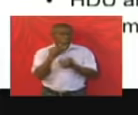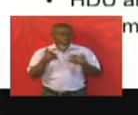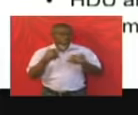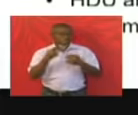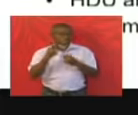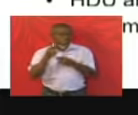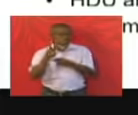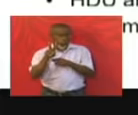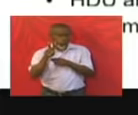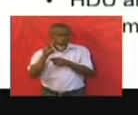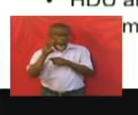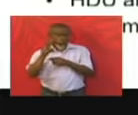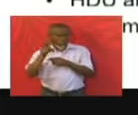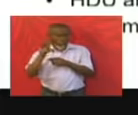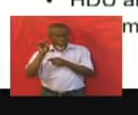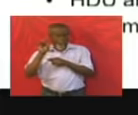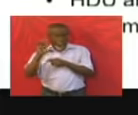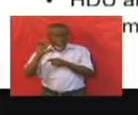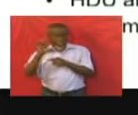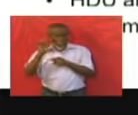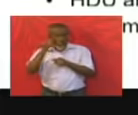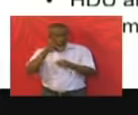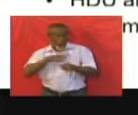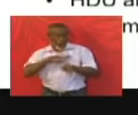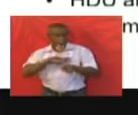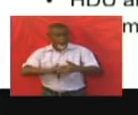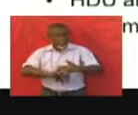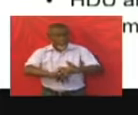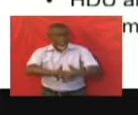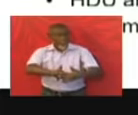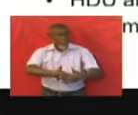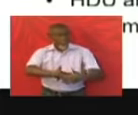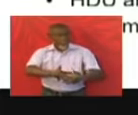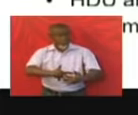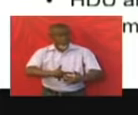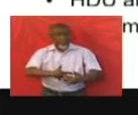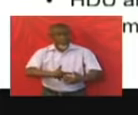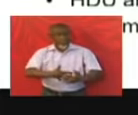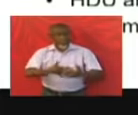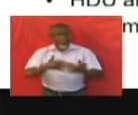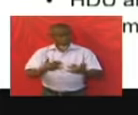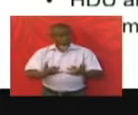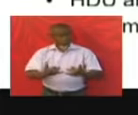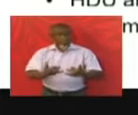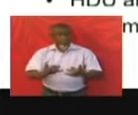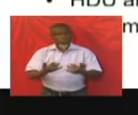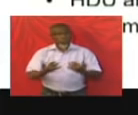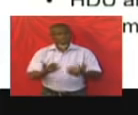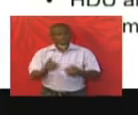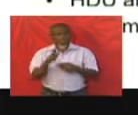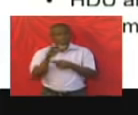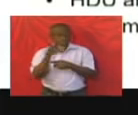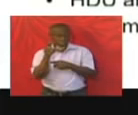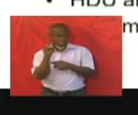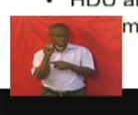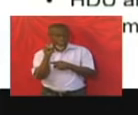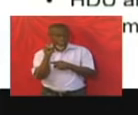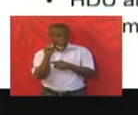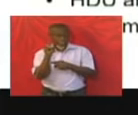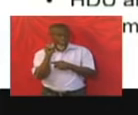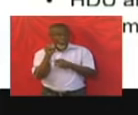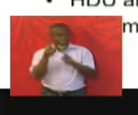285 pregnant women, and we have now an additional 30 cases, and this is up to last week. So this is a moving